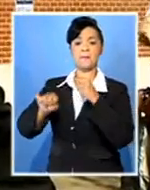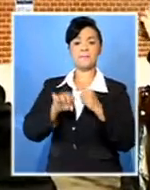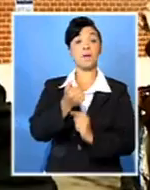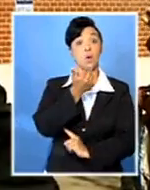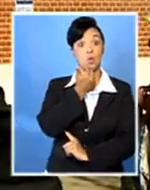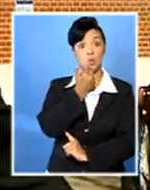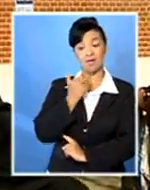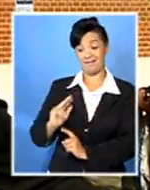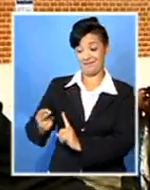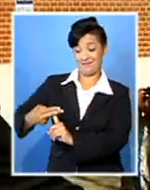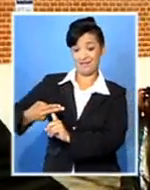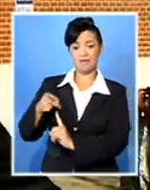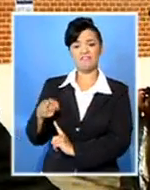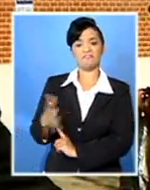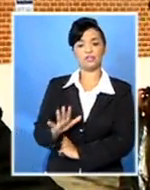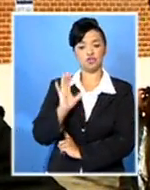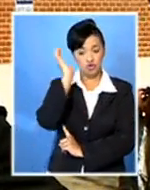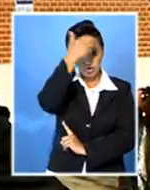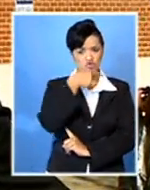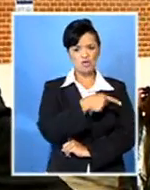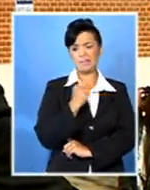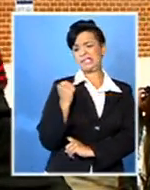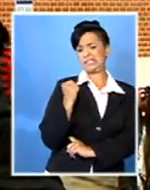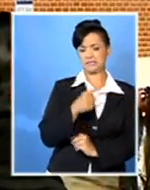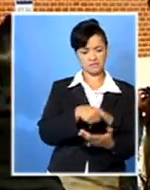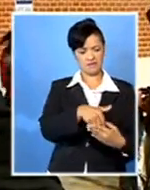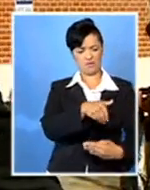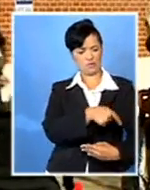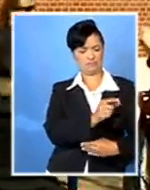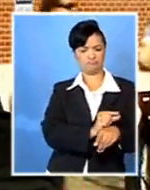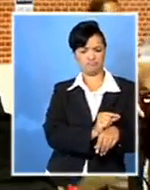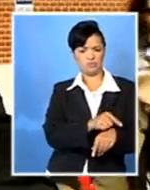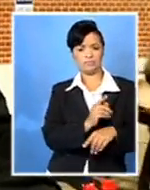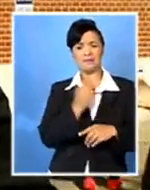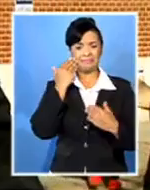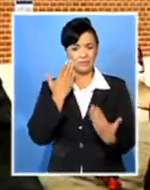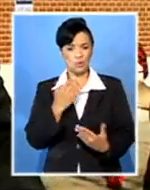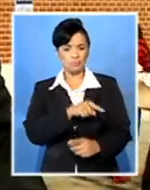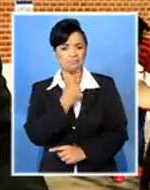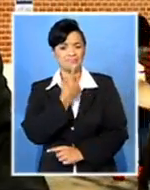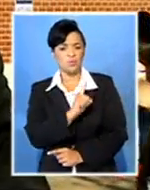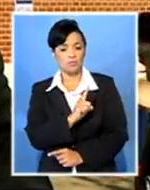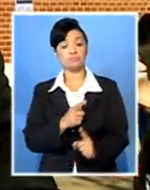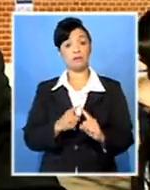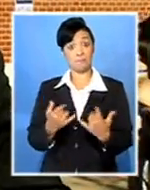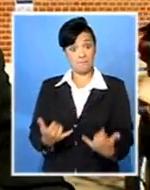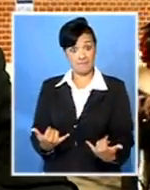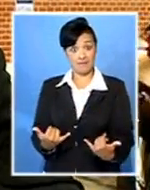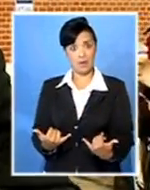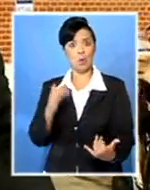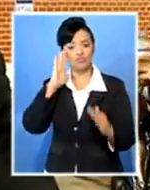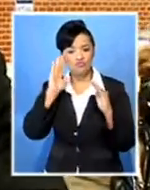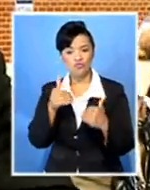that was the message from Hillary Clinton. I know Donald Trump has voted a short time ago. We haven't been able to listen to what he said, but really this is now a focus